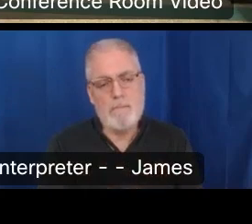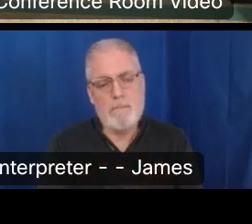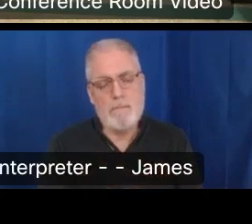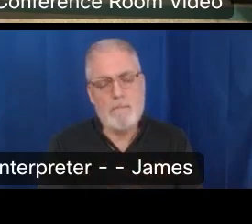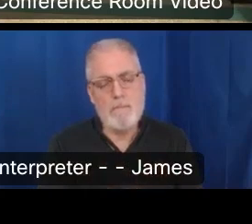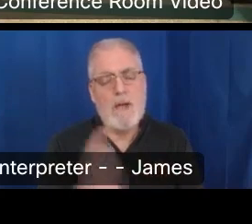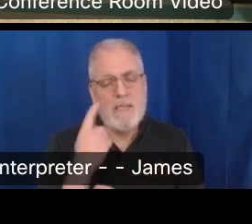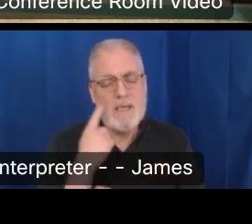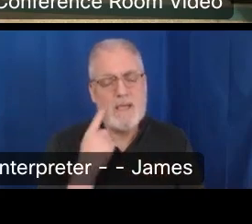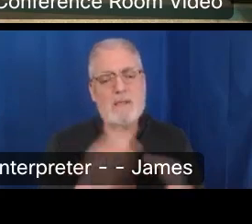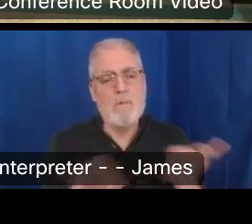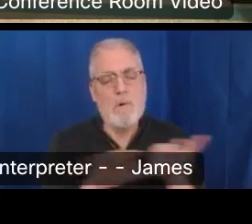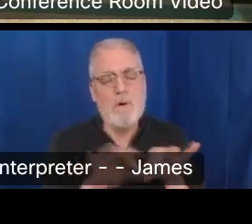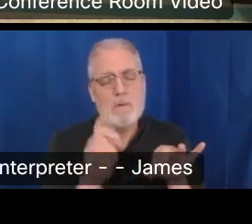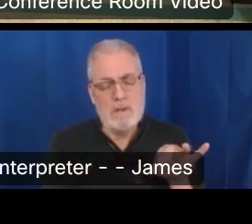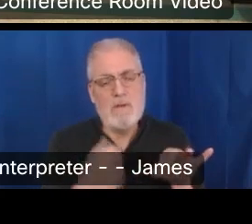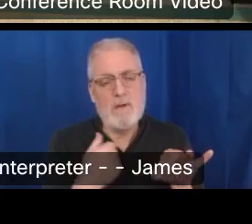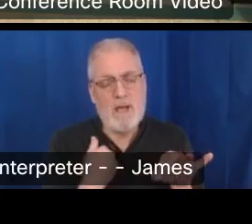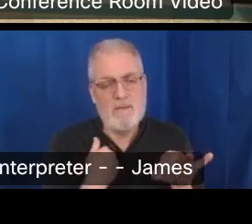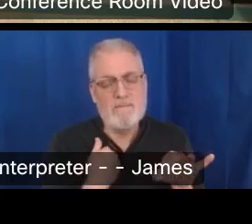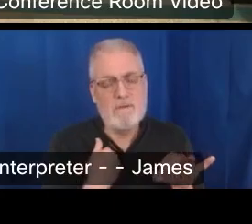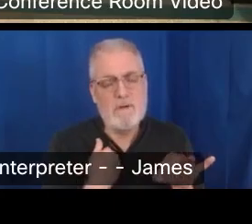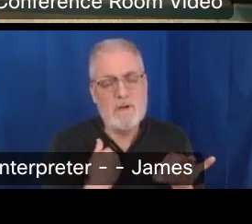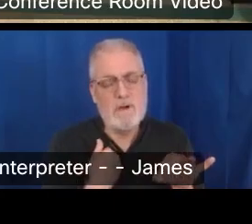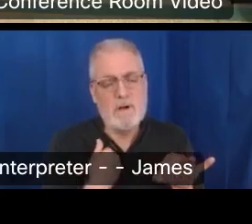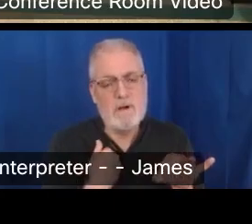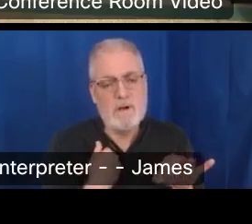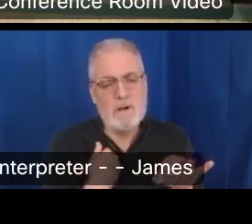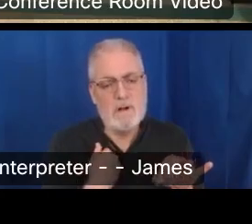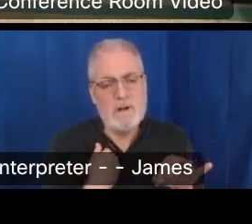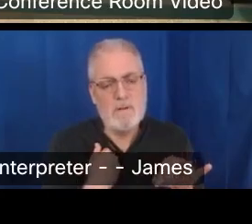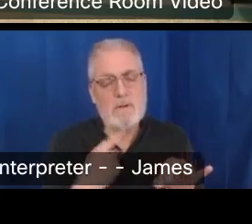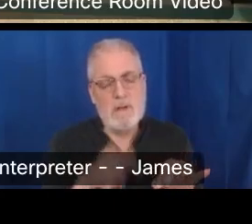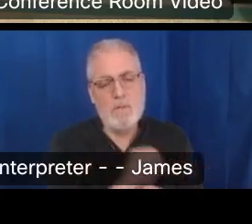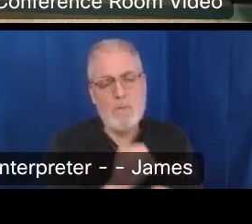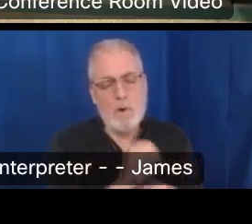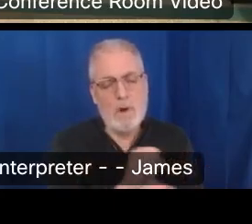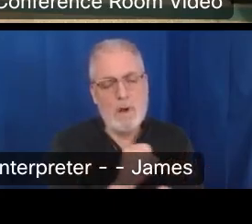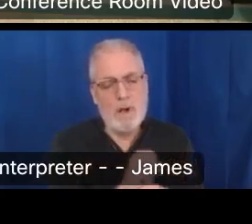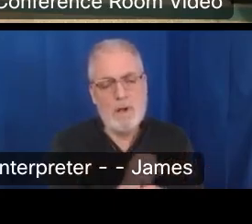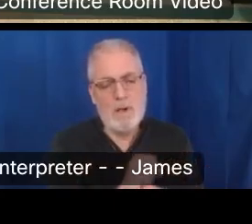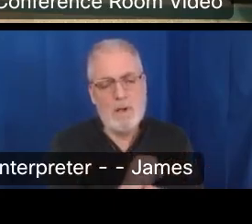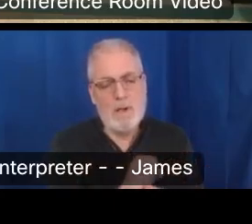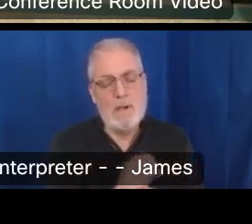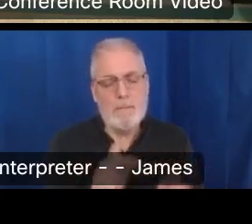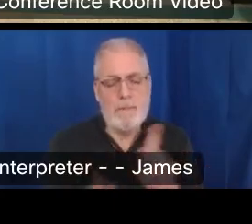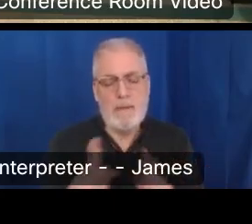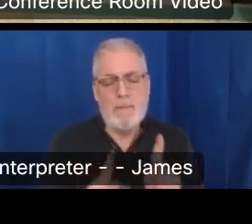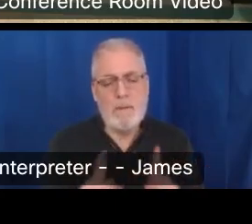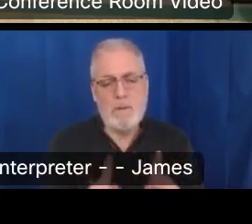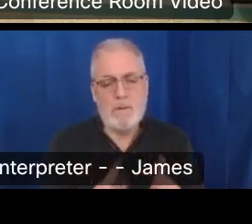think that's another thing we need to work on. People talking to the patient, not